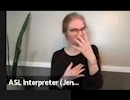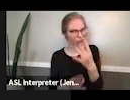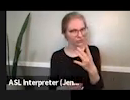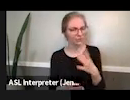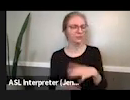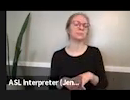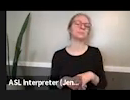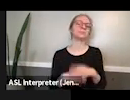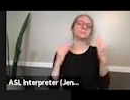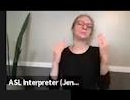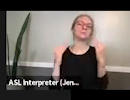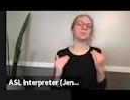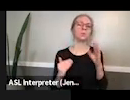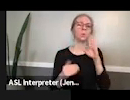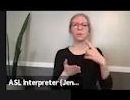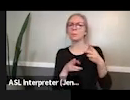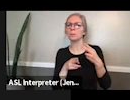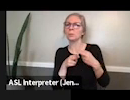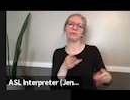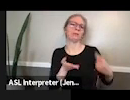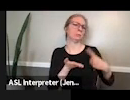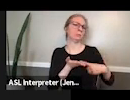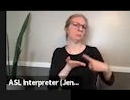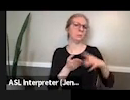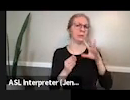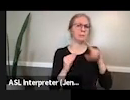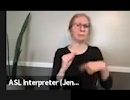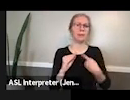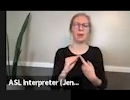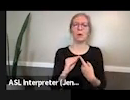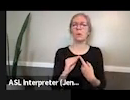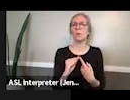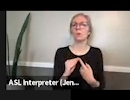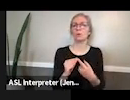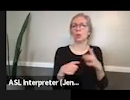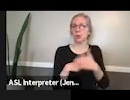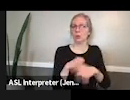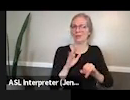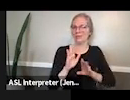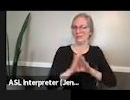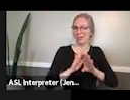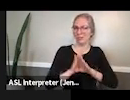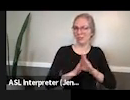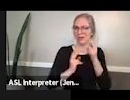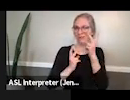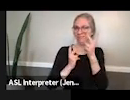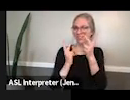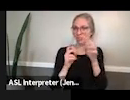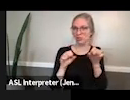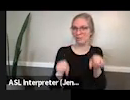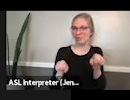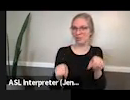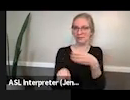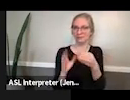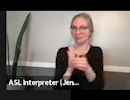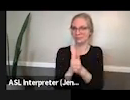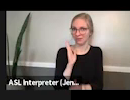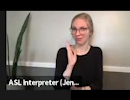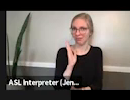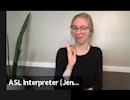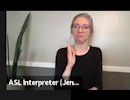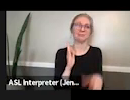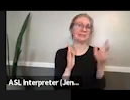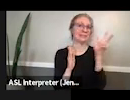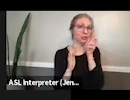We'll talk very briefly about the early development of vision, ability and skill, hearing